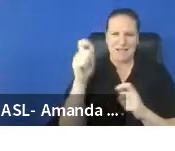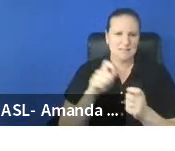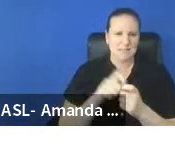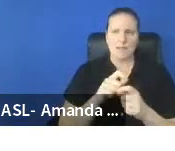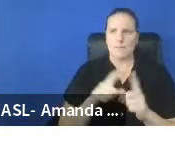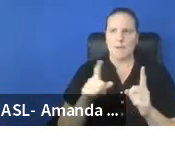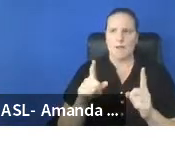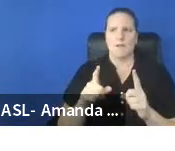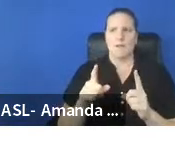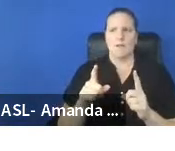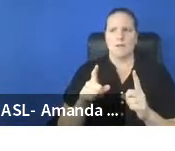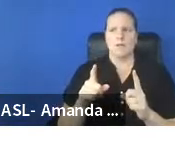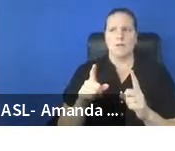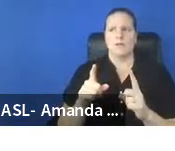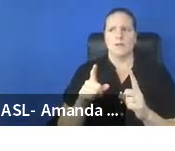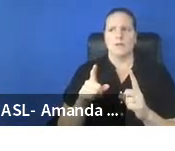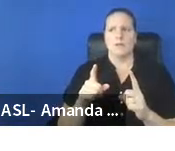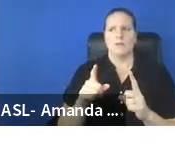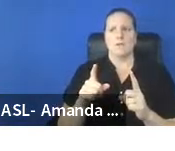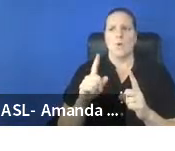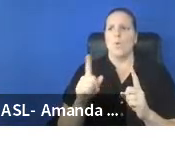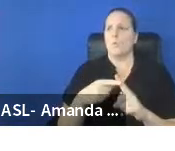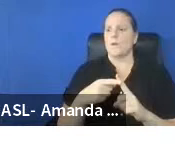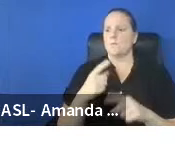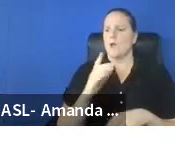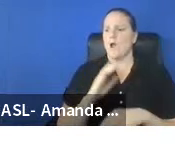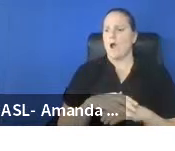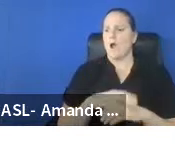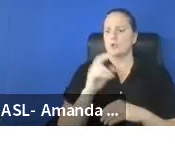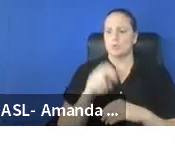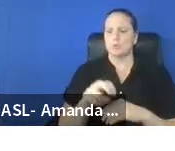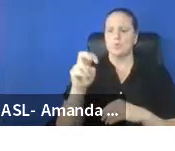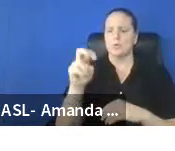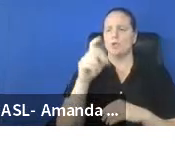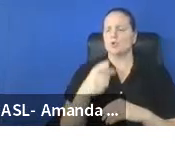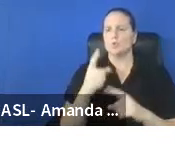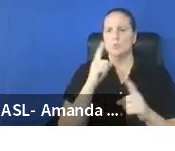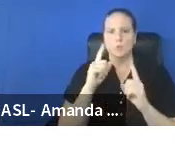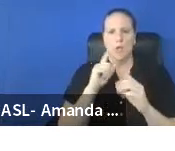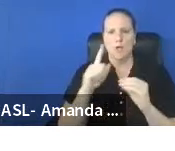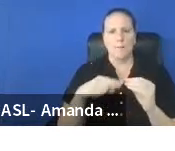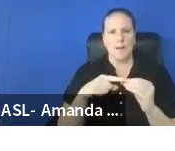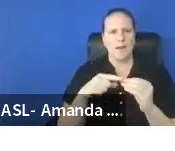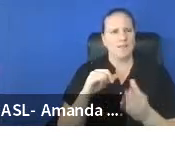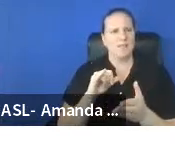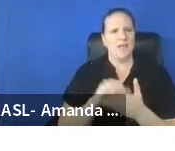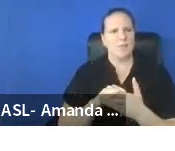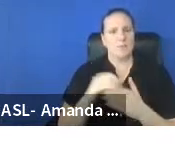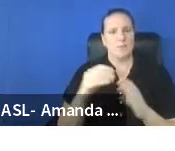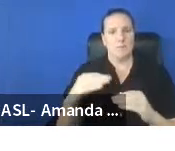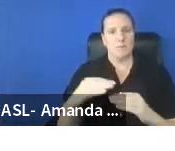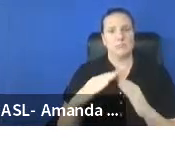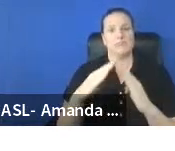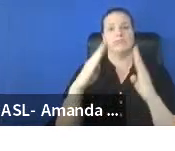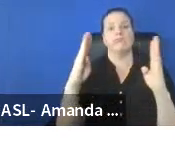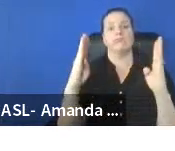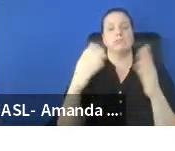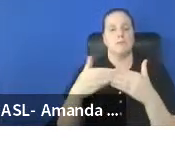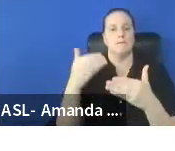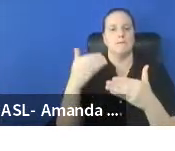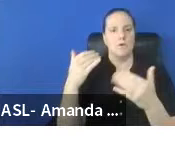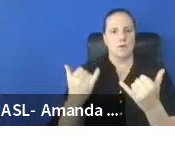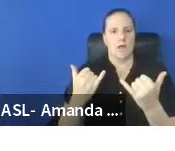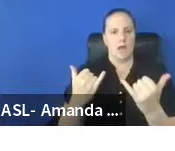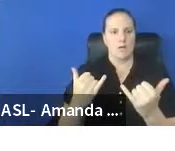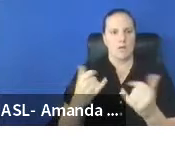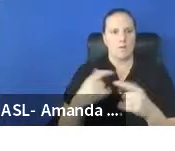except that when we were on our tour, you talked about how it was going to be raised above where it is now, but it